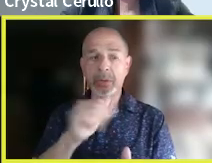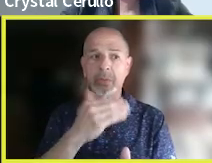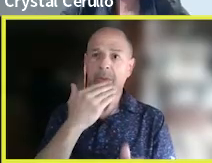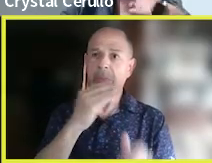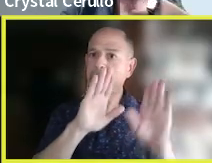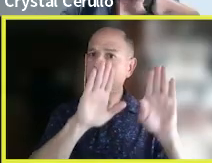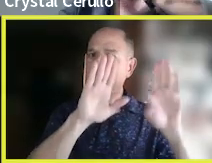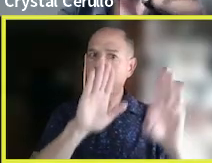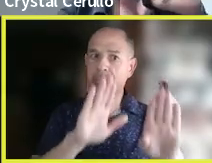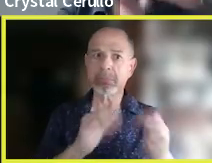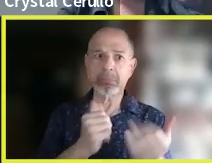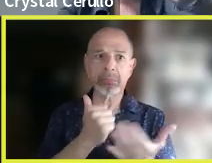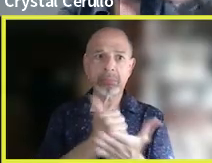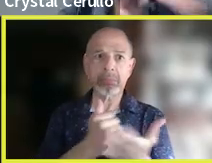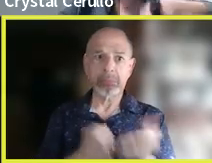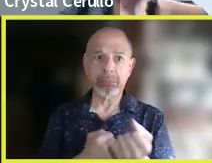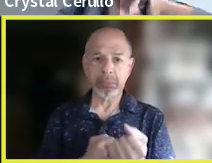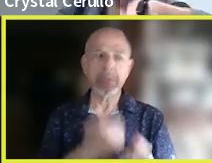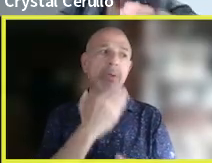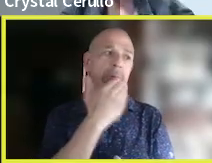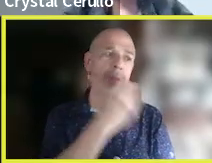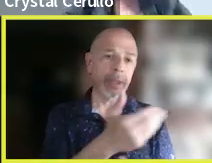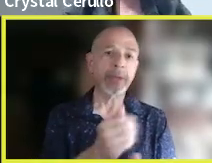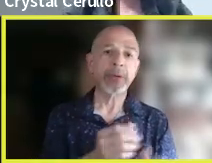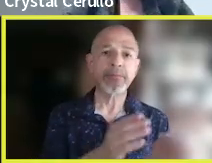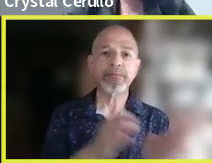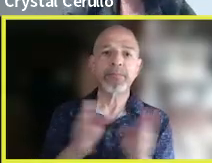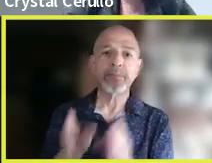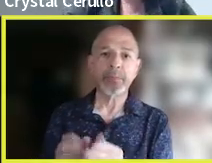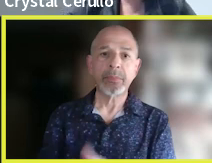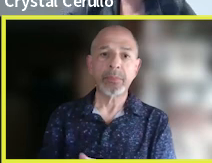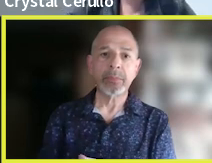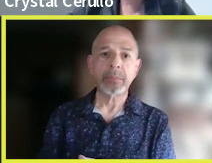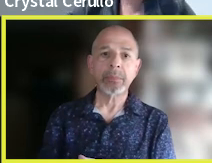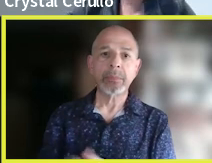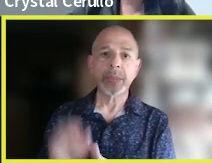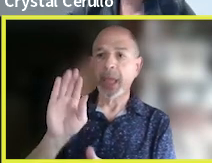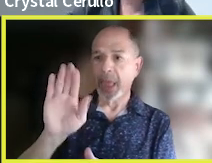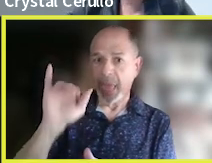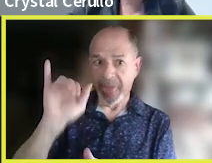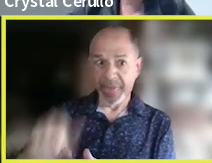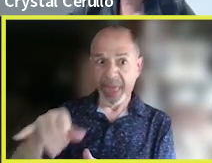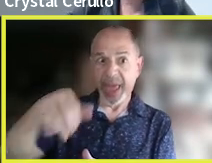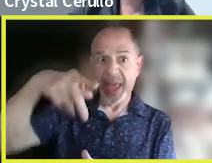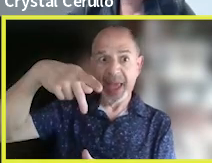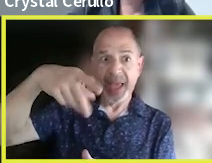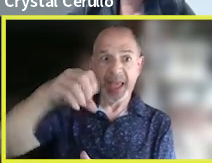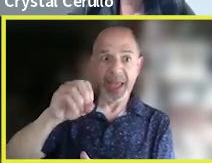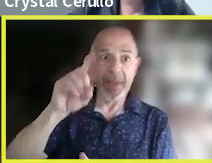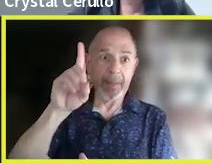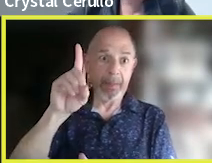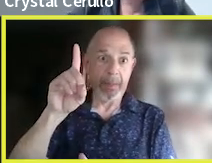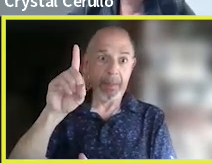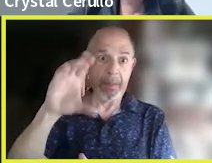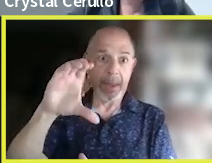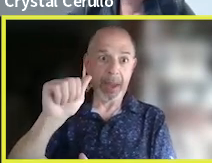Um, but we talk about disability related issues that are in